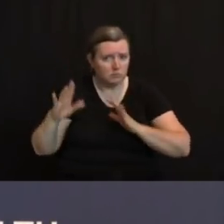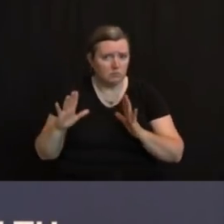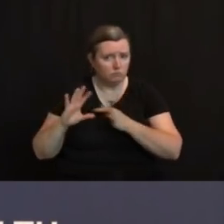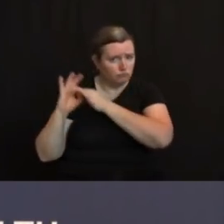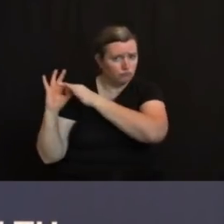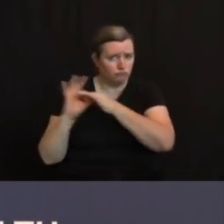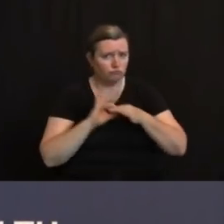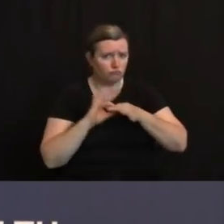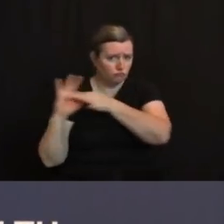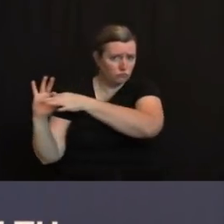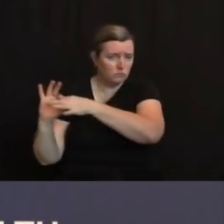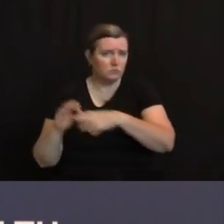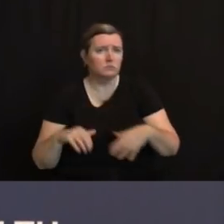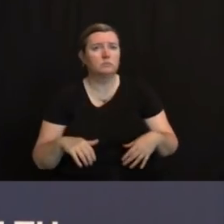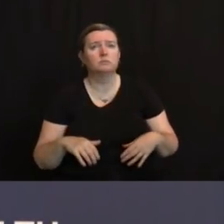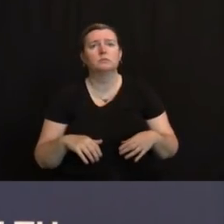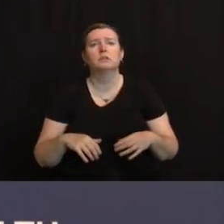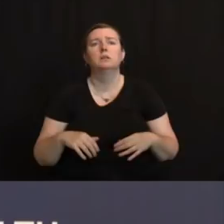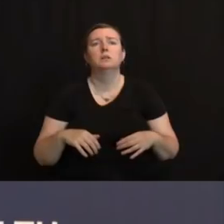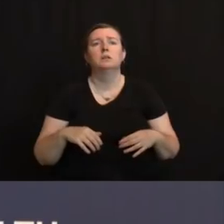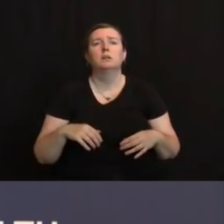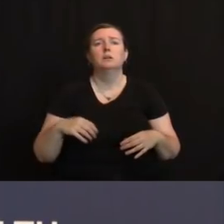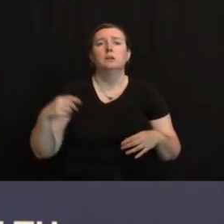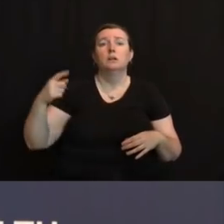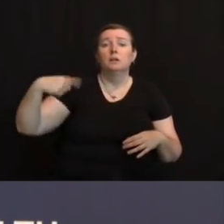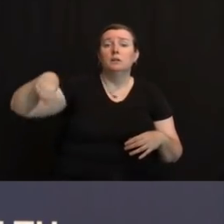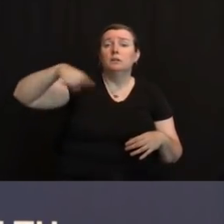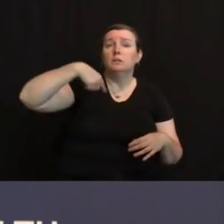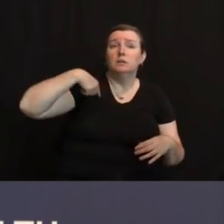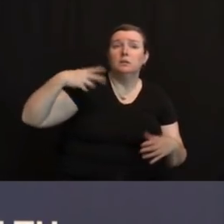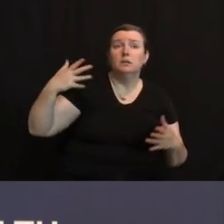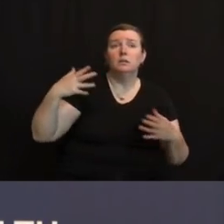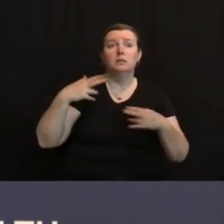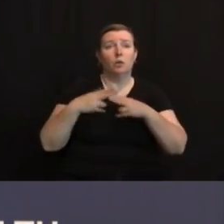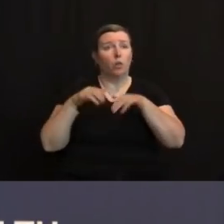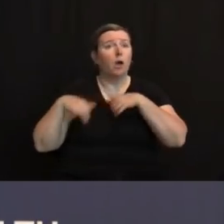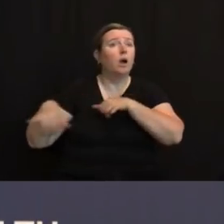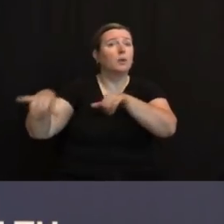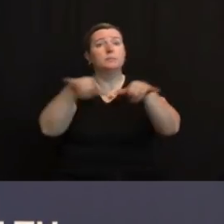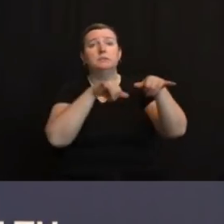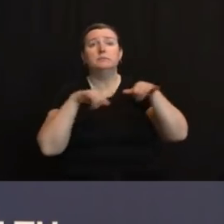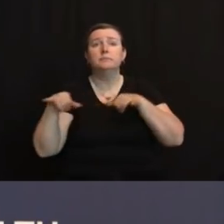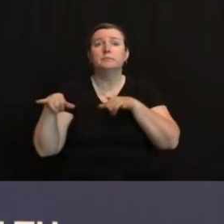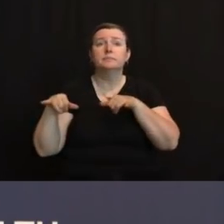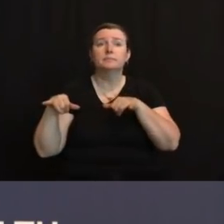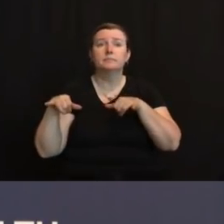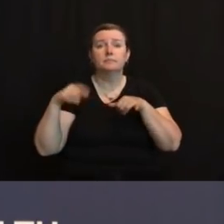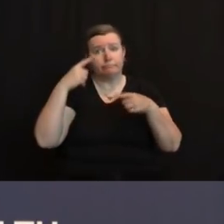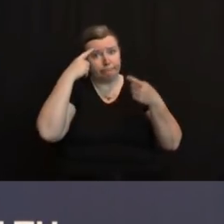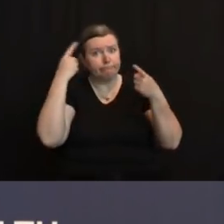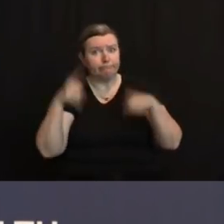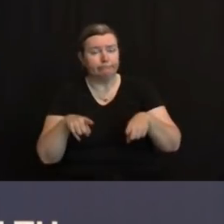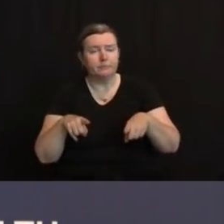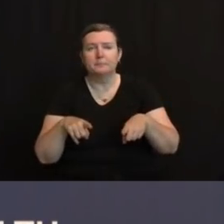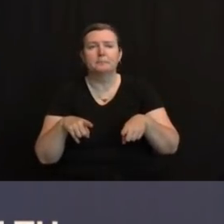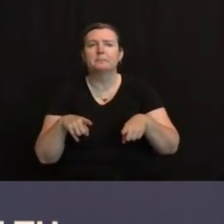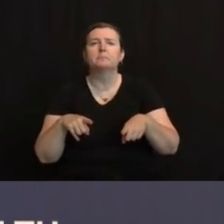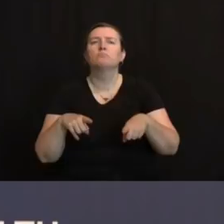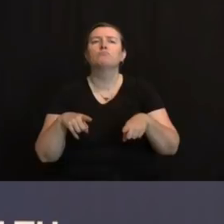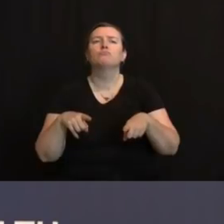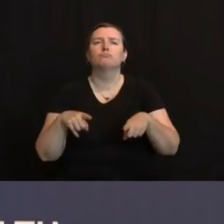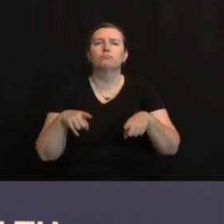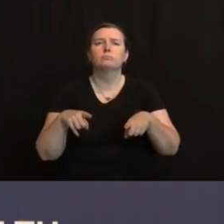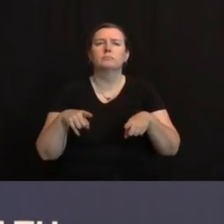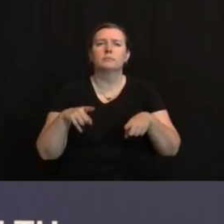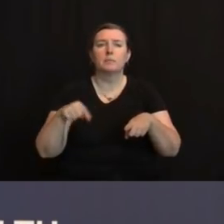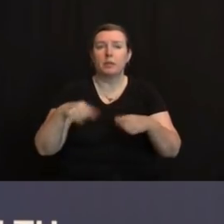that we've got good common ground with that it's a happy budget. As many of you have asked us about, and we've